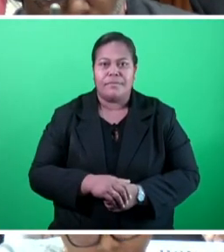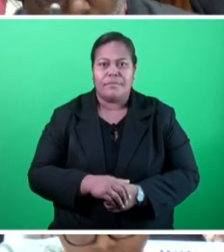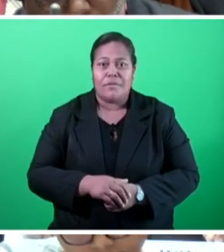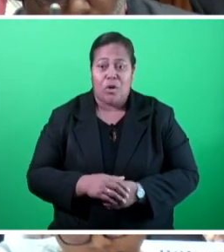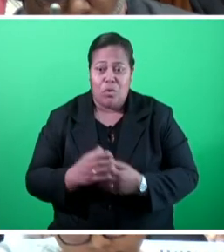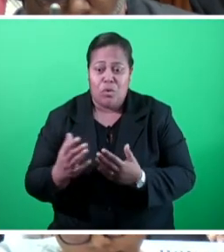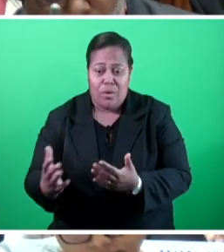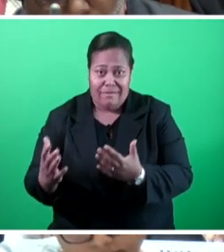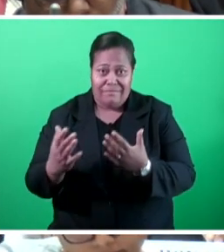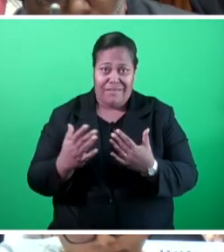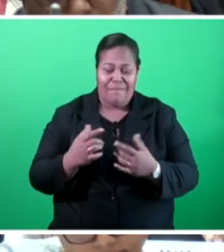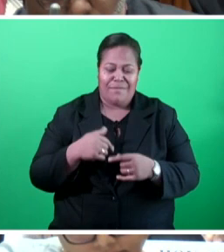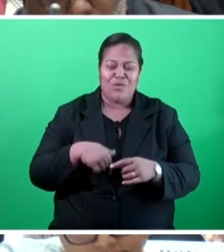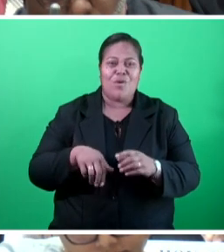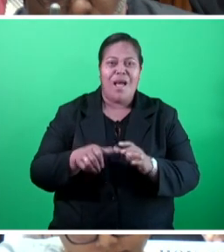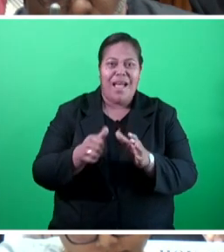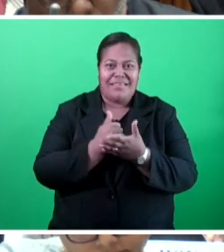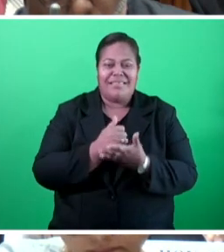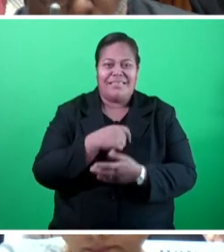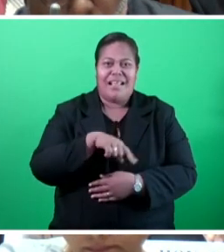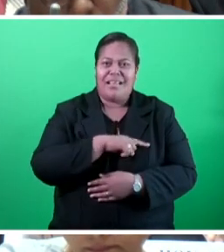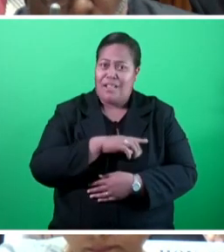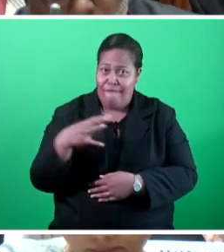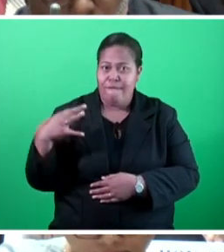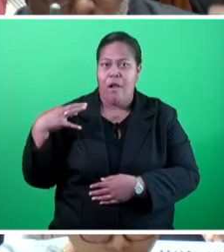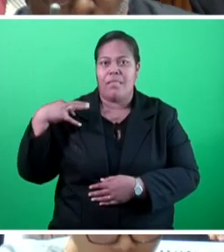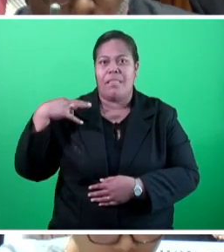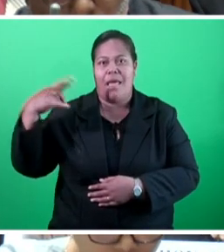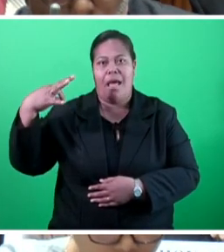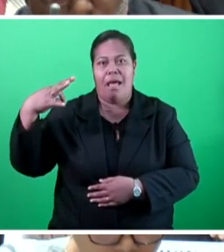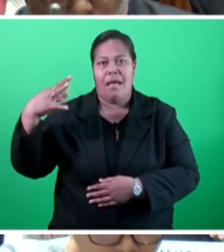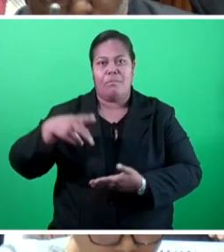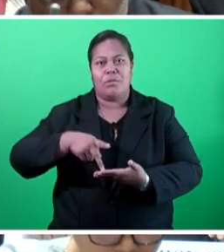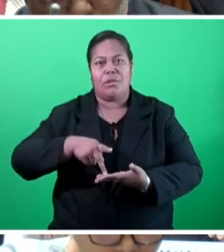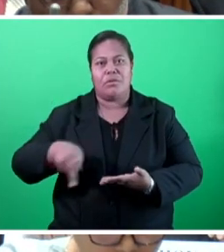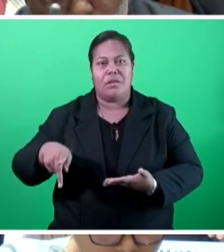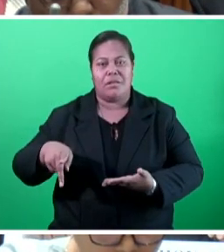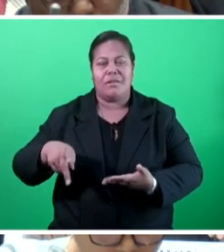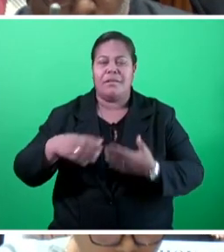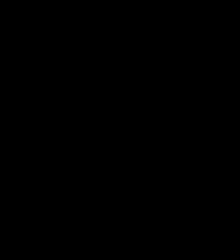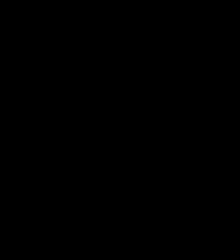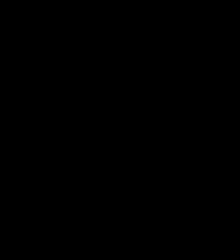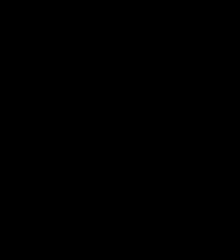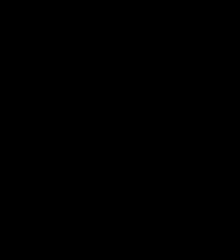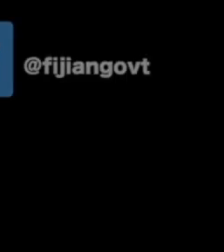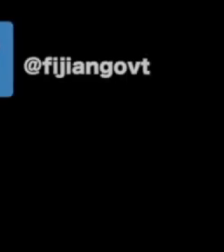and they all are volunteers, Mr. Speaker, sir. Thank you.